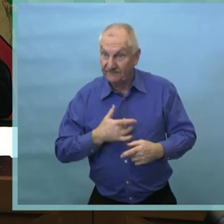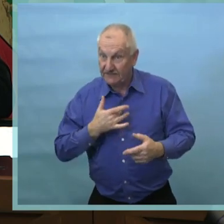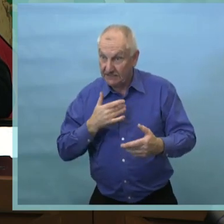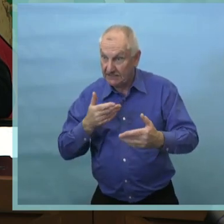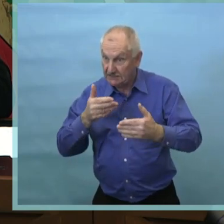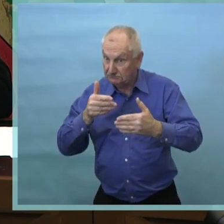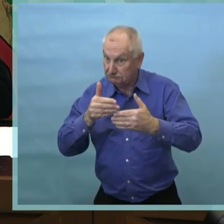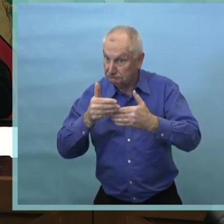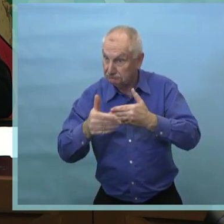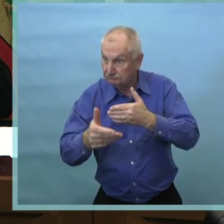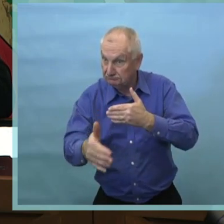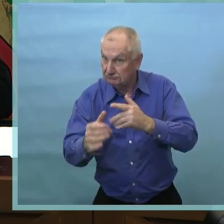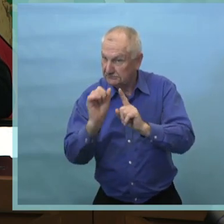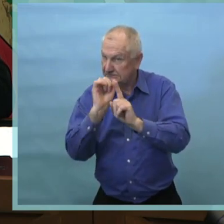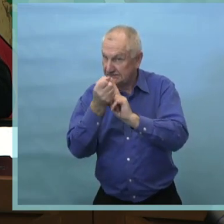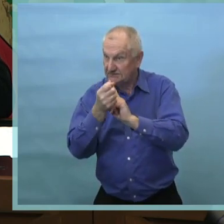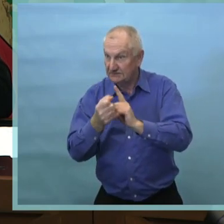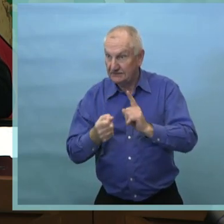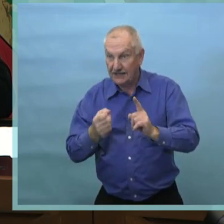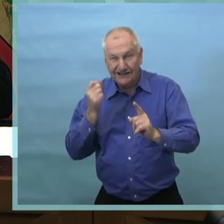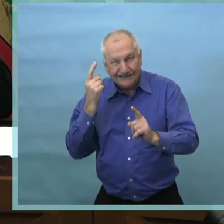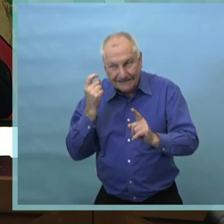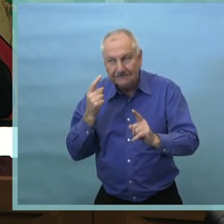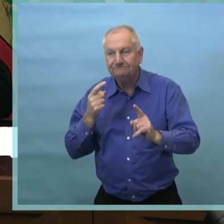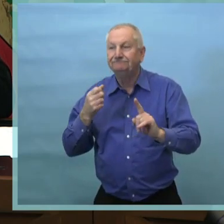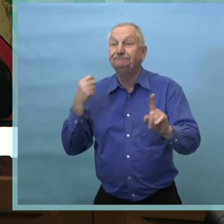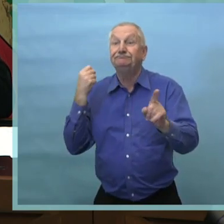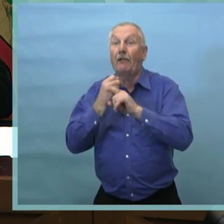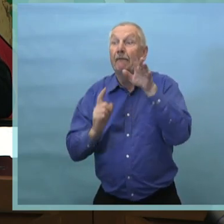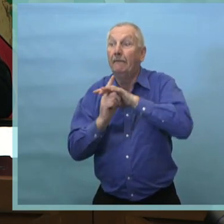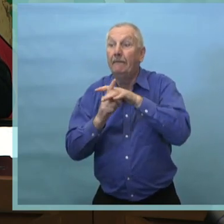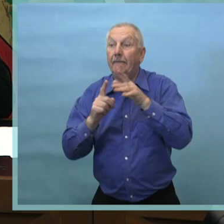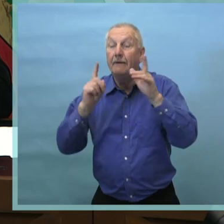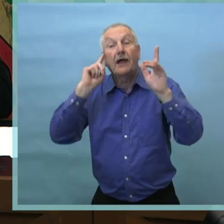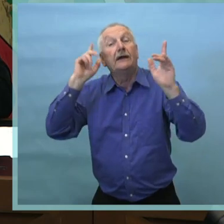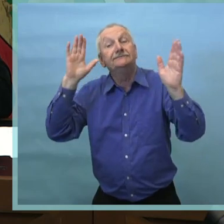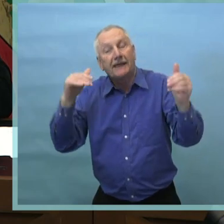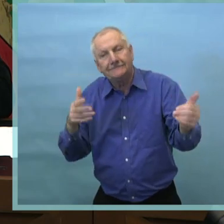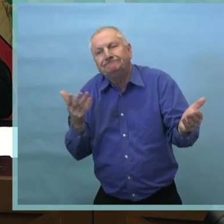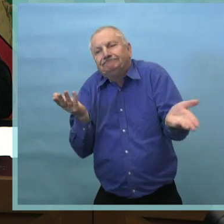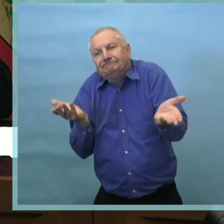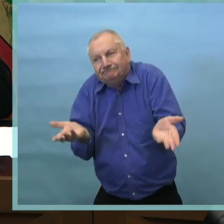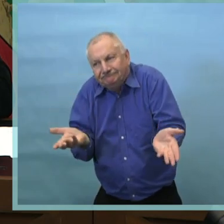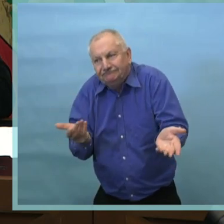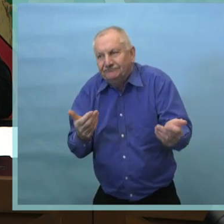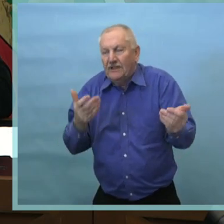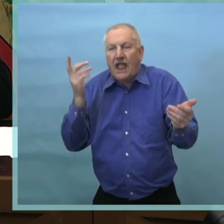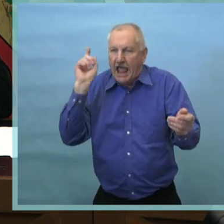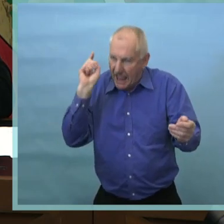again, something can come out of nowhere, and all of a sudden we have a different situation, and we're always prepared for that.